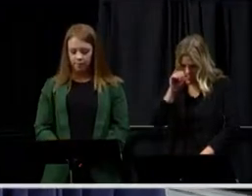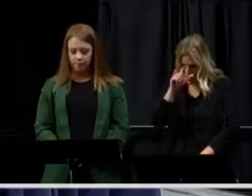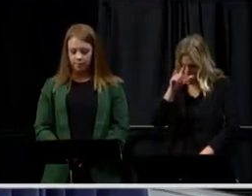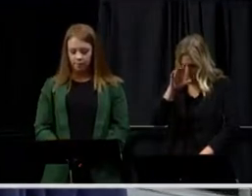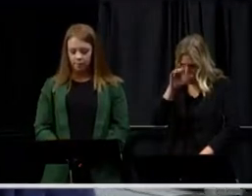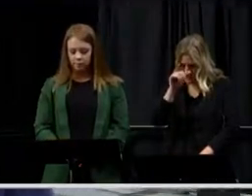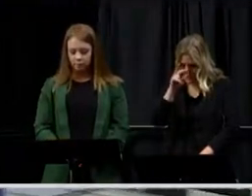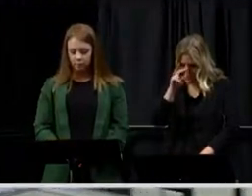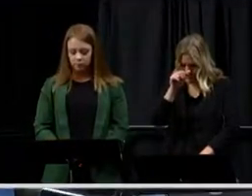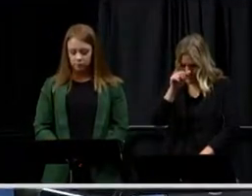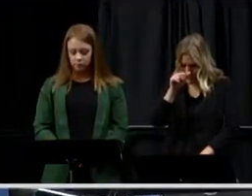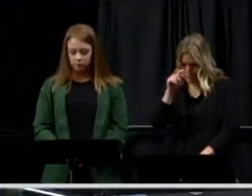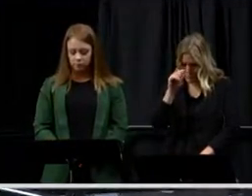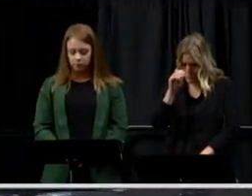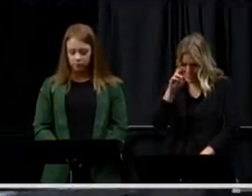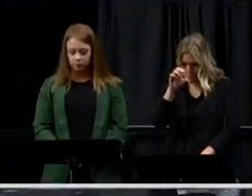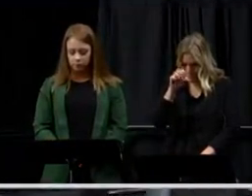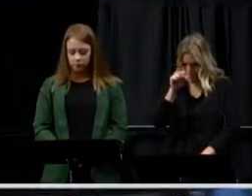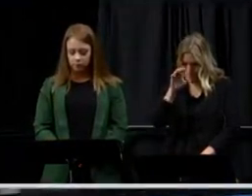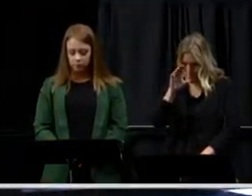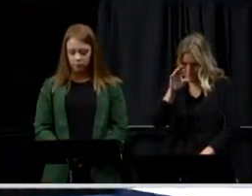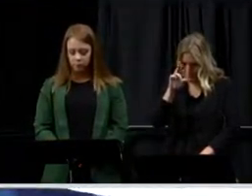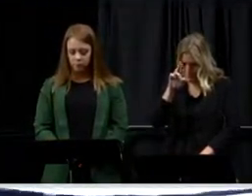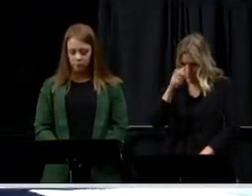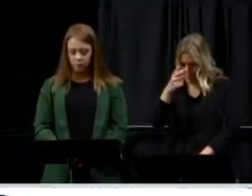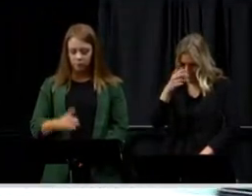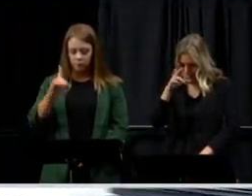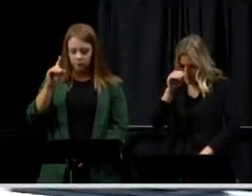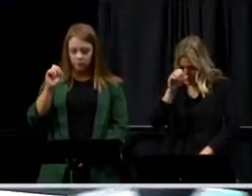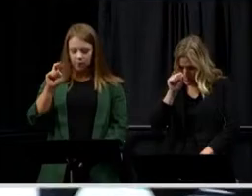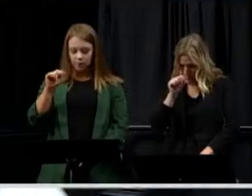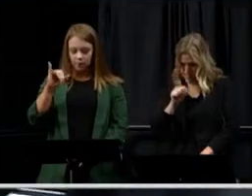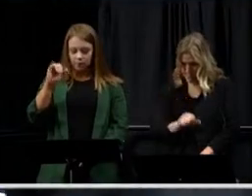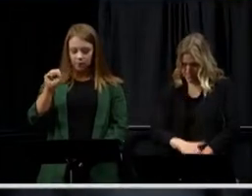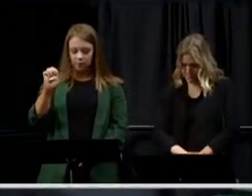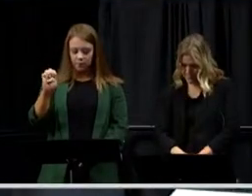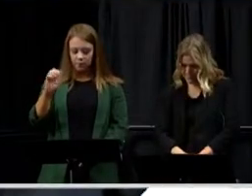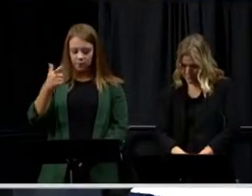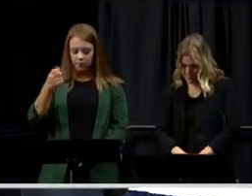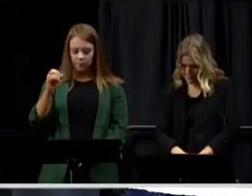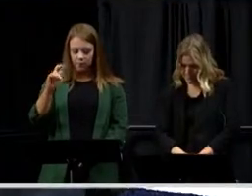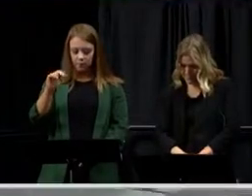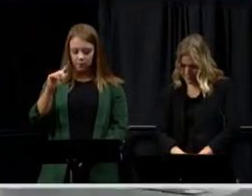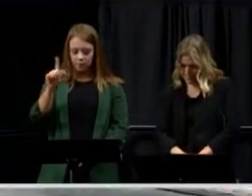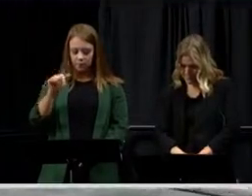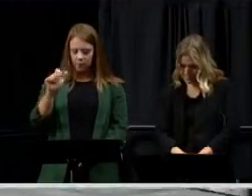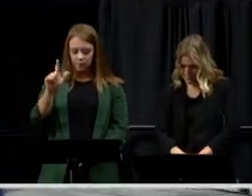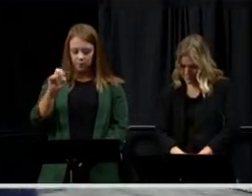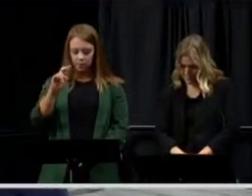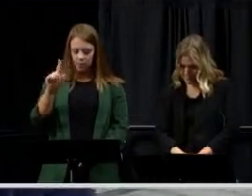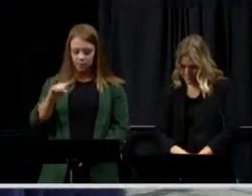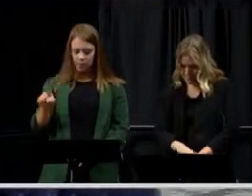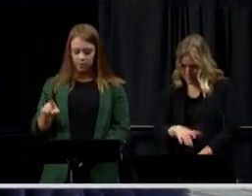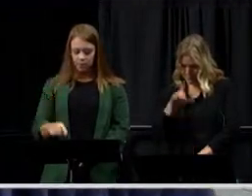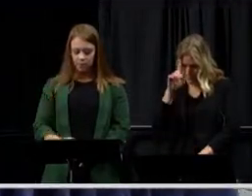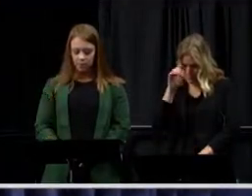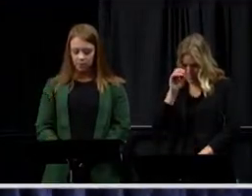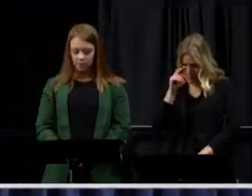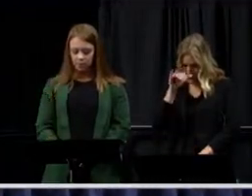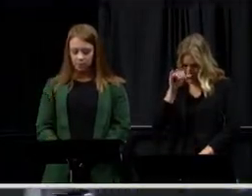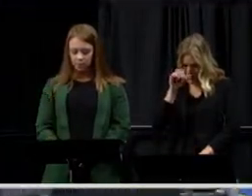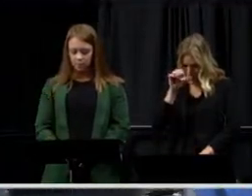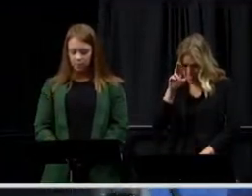Albangeli Torres Burgos. Denise Roblero Gonzalez. Denise